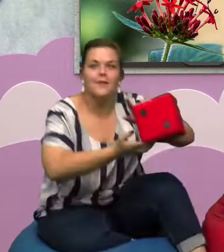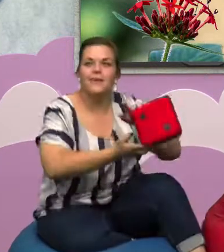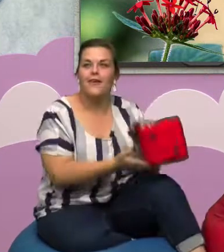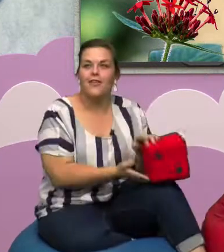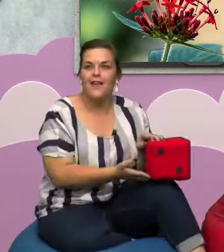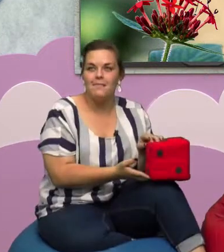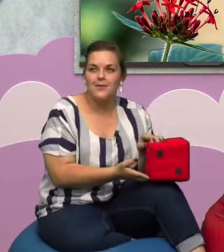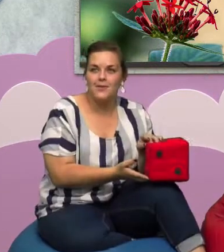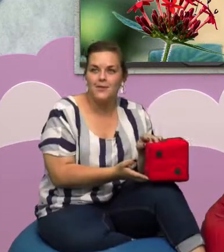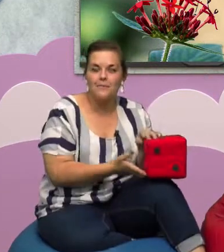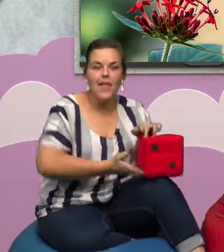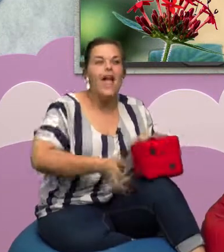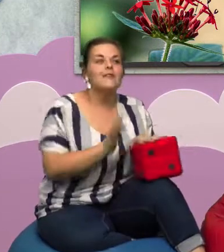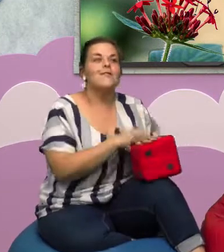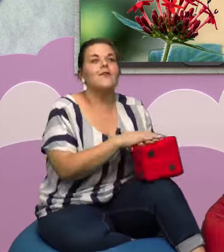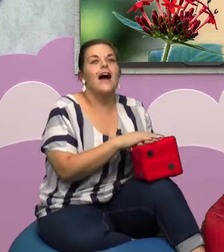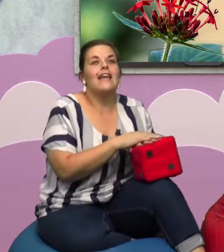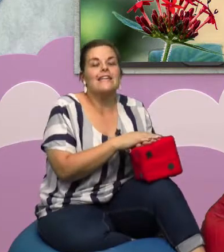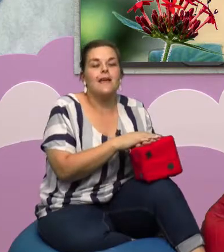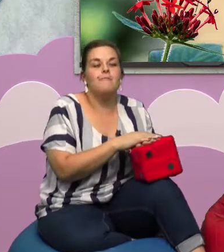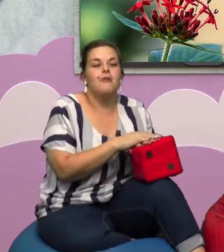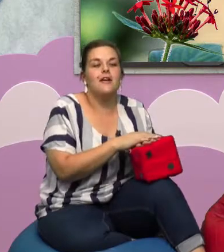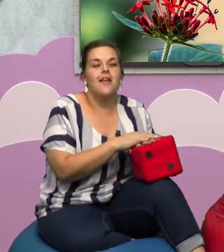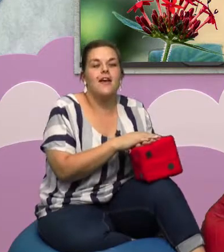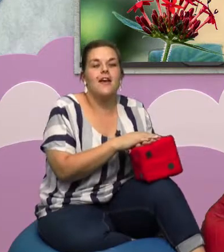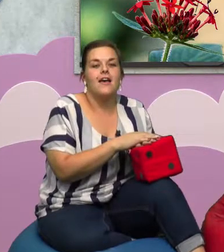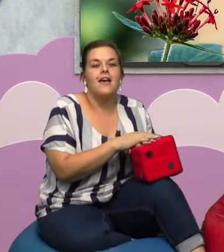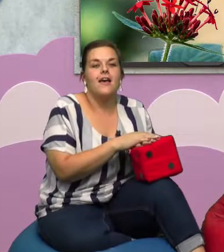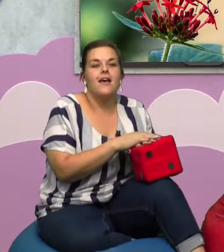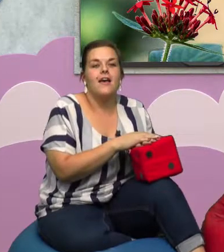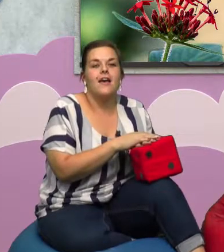Okay, so we got the number 2. So I can name one